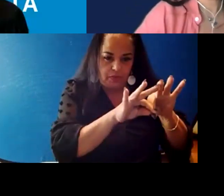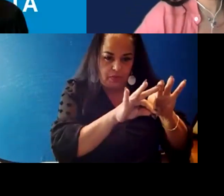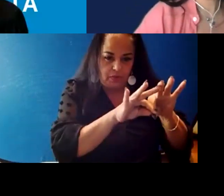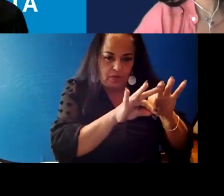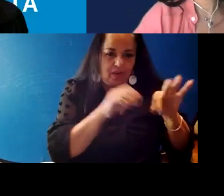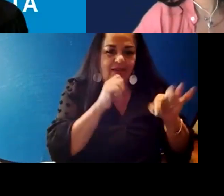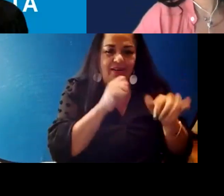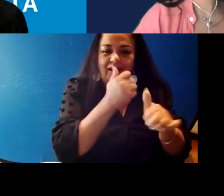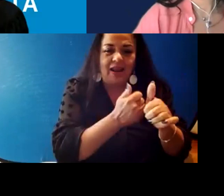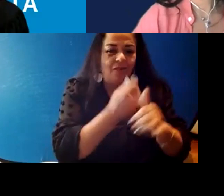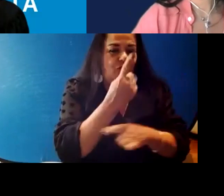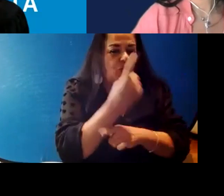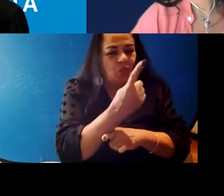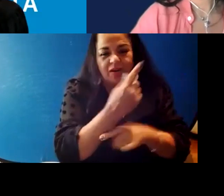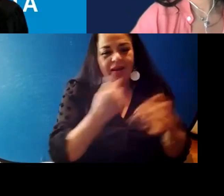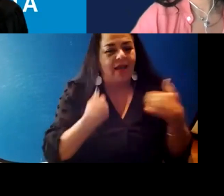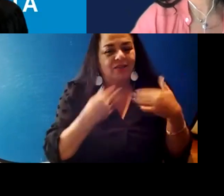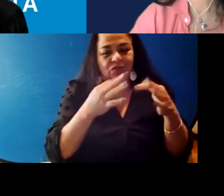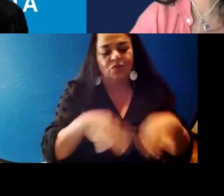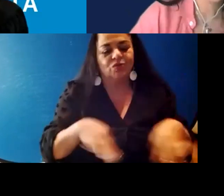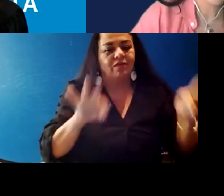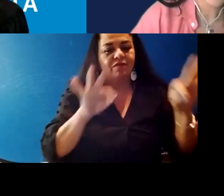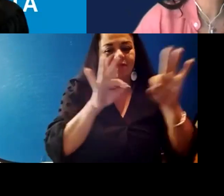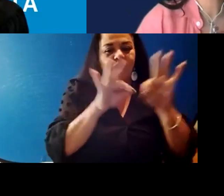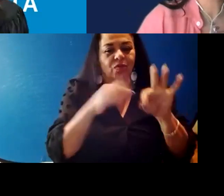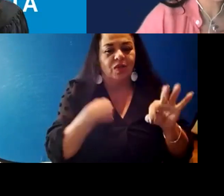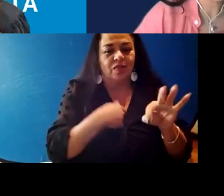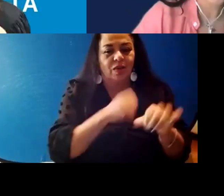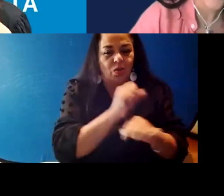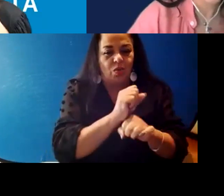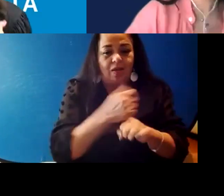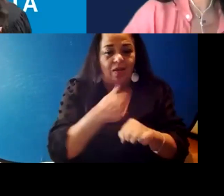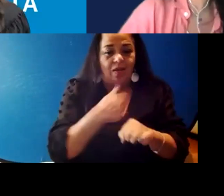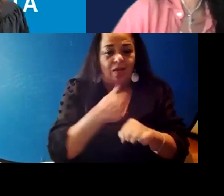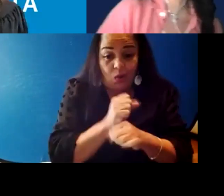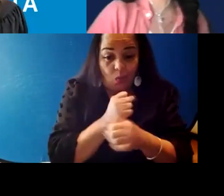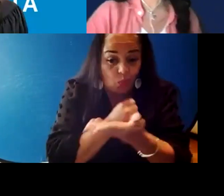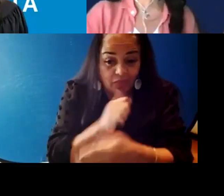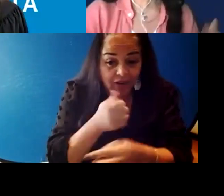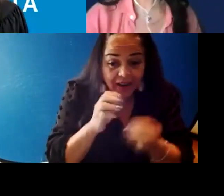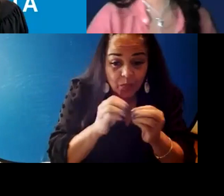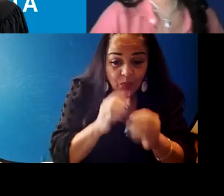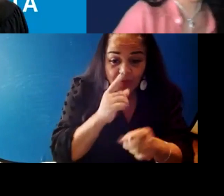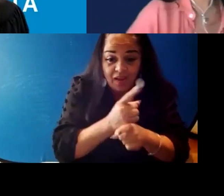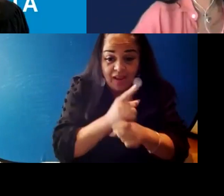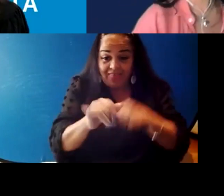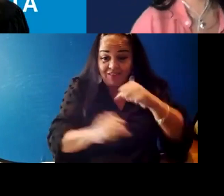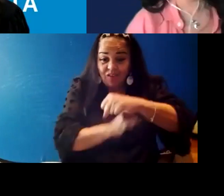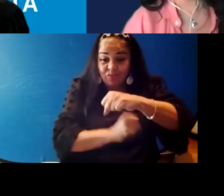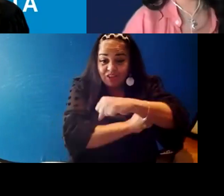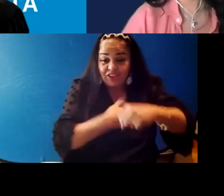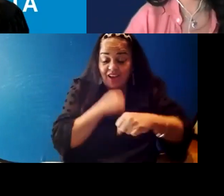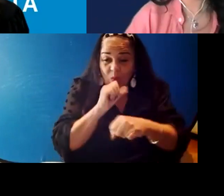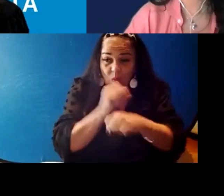everybody she worked with at Casey felt those values. Well, But they it's all very notice much that I on don't work us there anymore, right? They all see that.